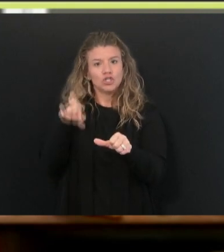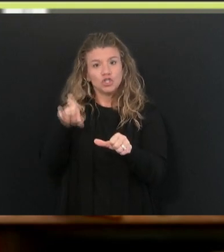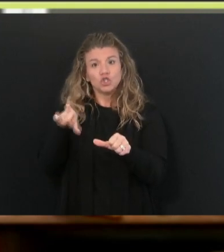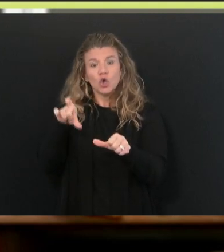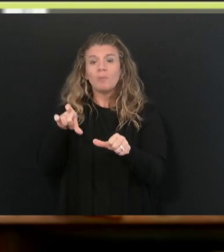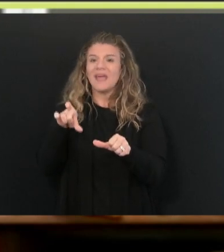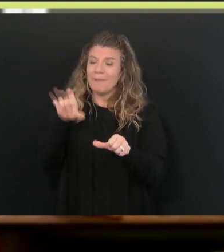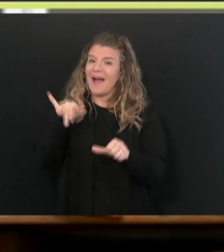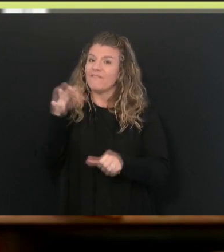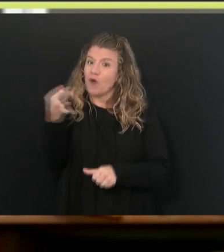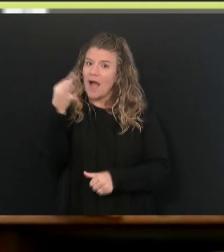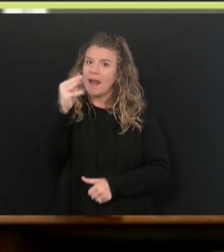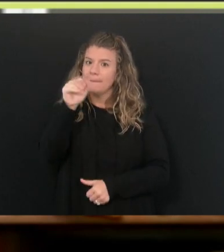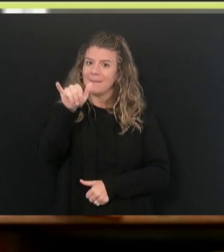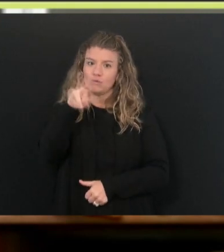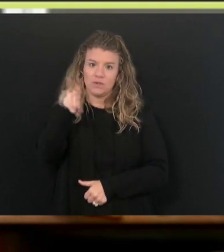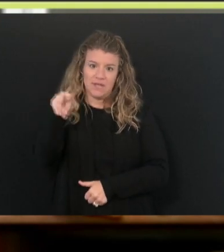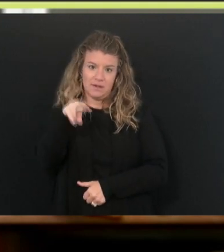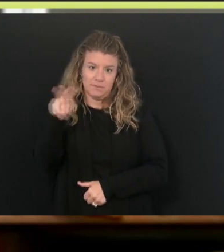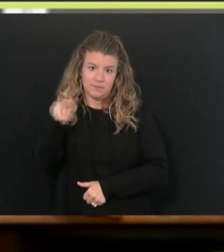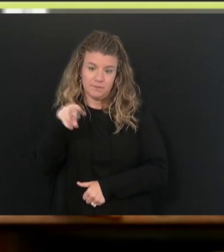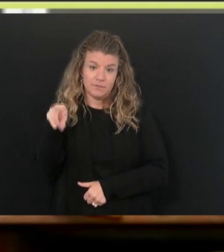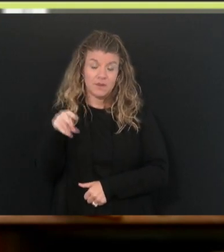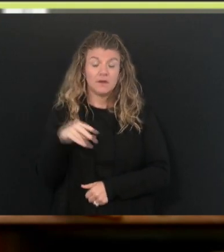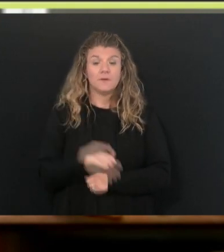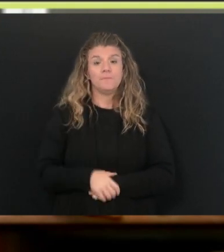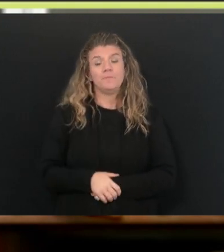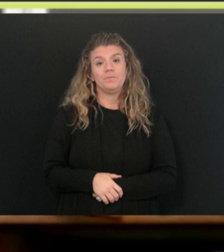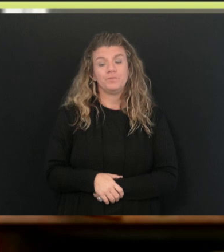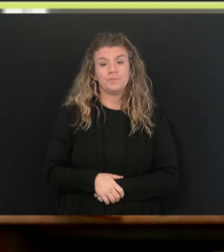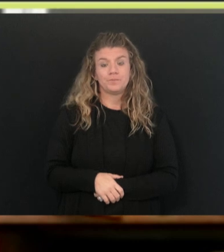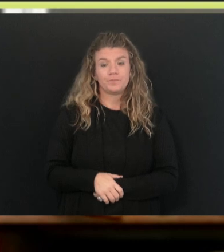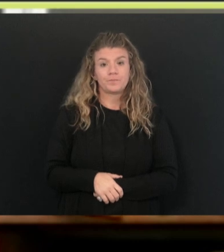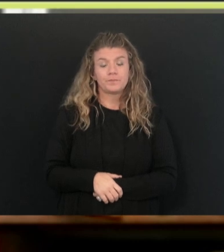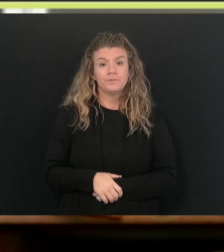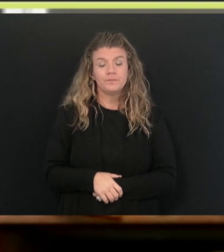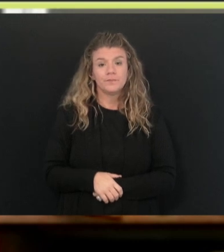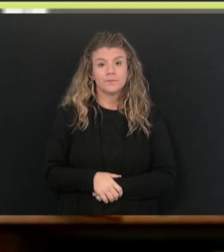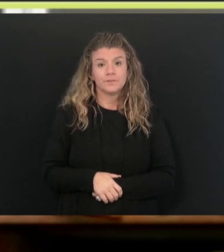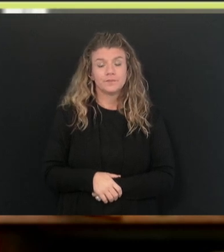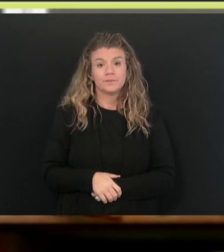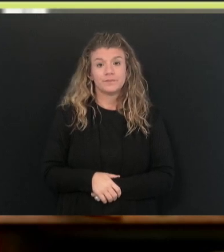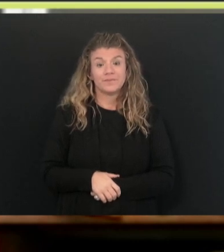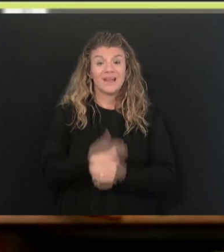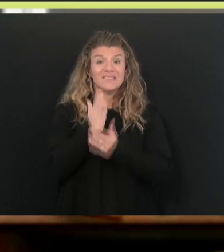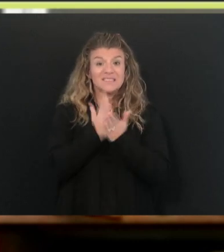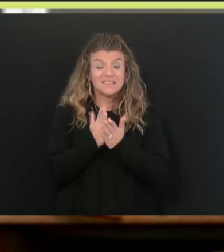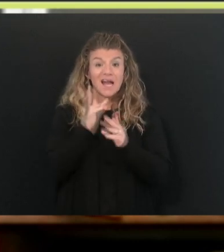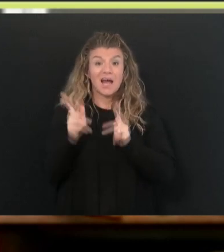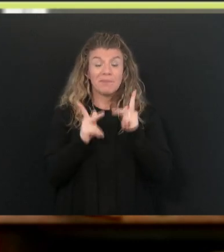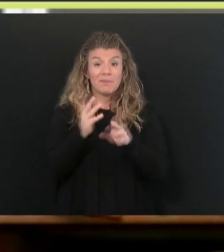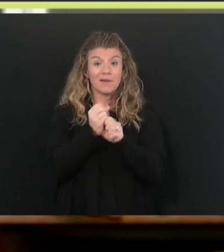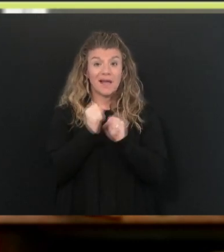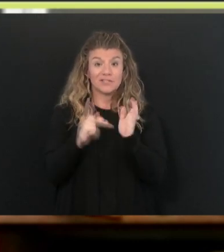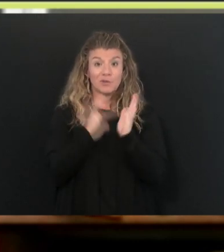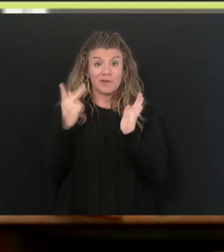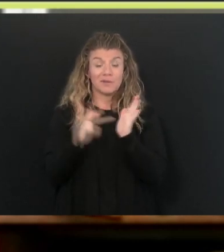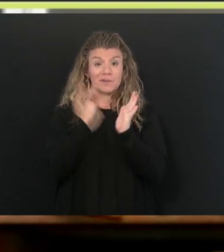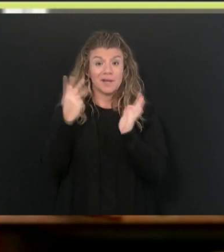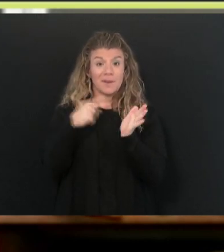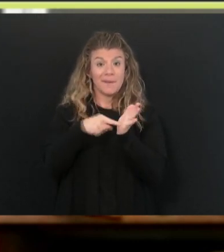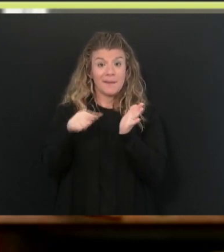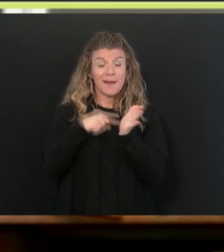than Friday, May the 22nd. Some folks have received duplicate payments. Most of those payments have